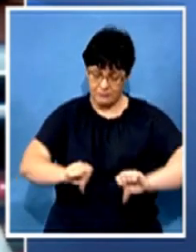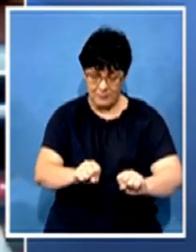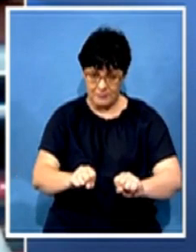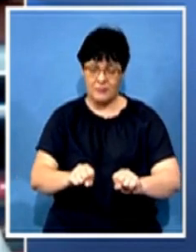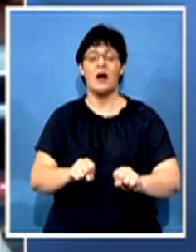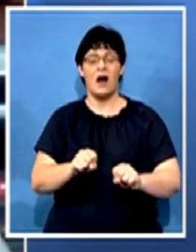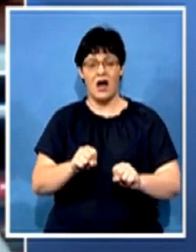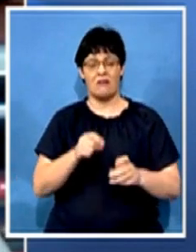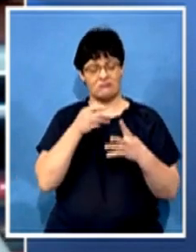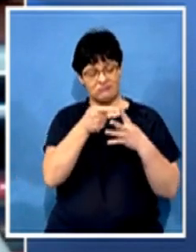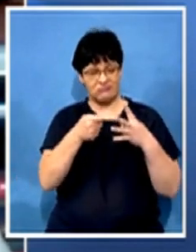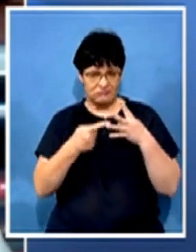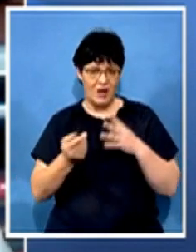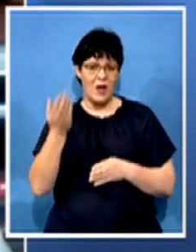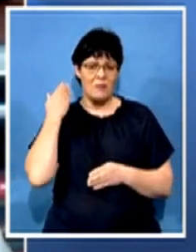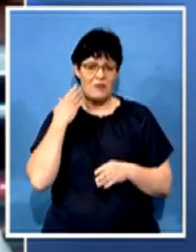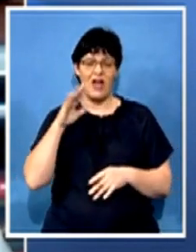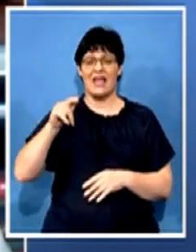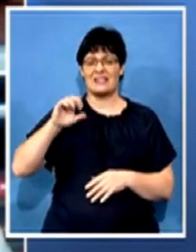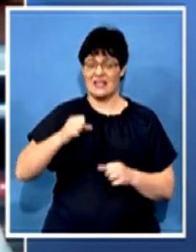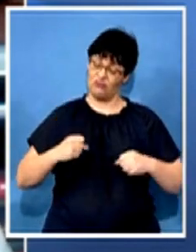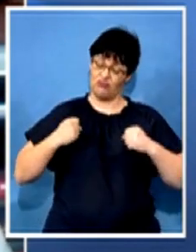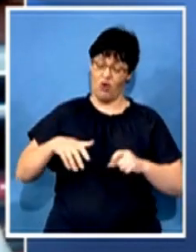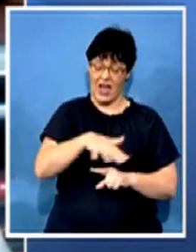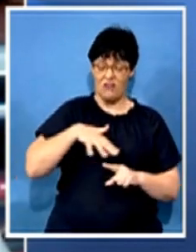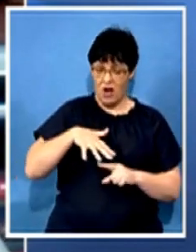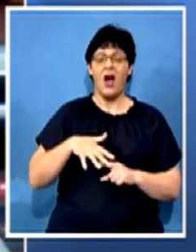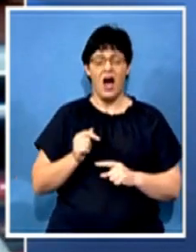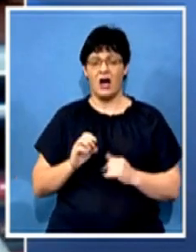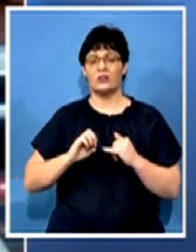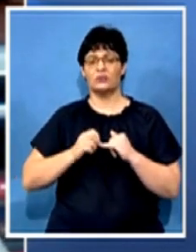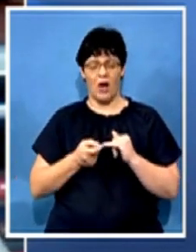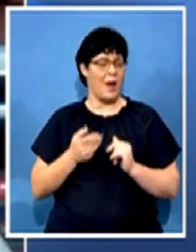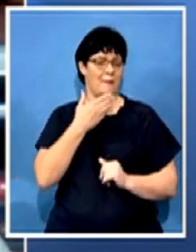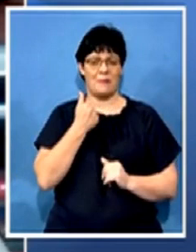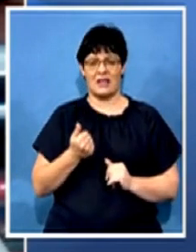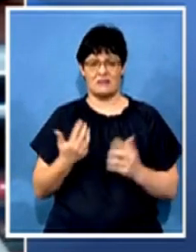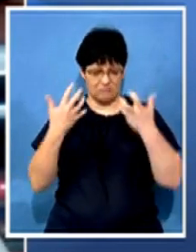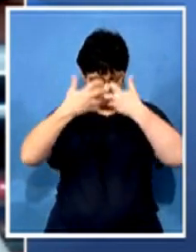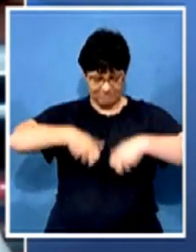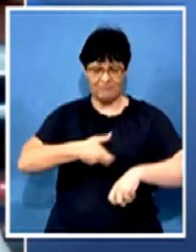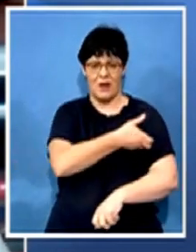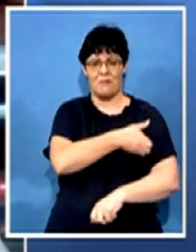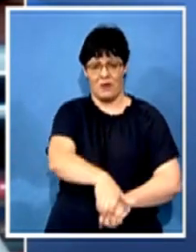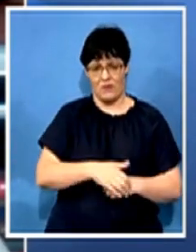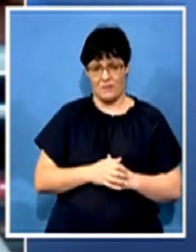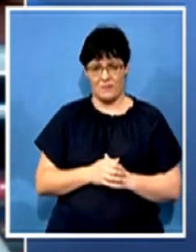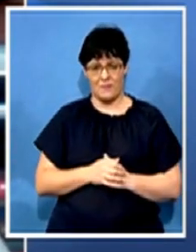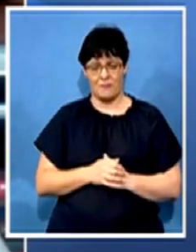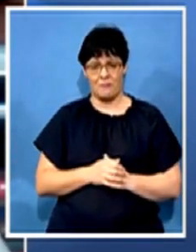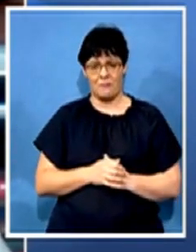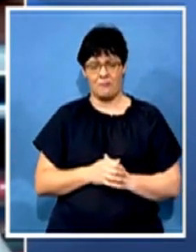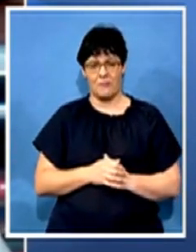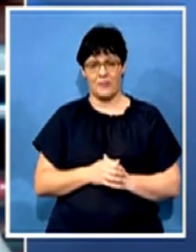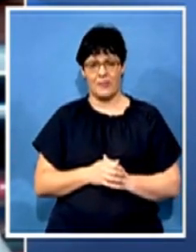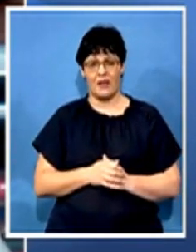ANC stronghold, it has tried its level best to consolidate its power. So as much as it is surprising that